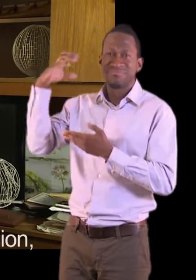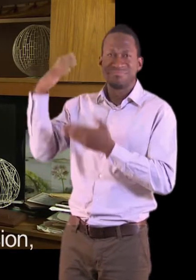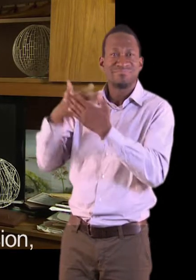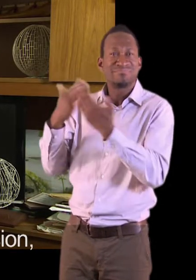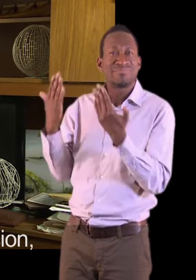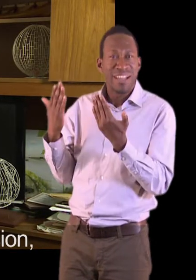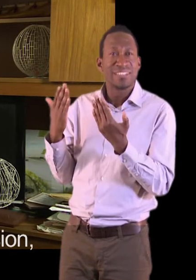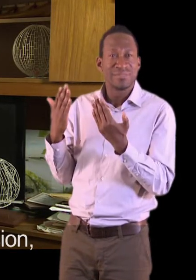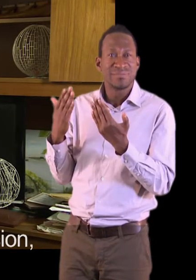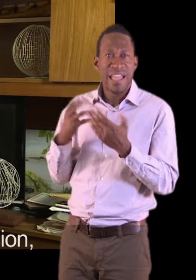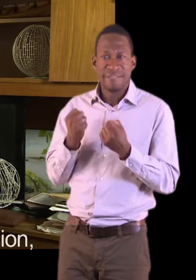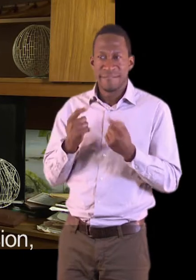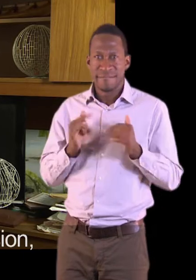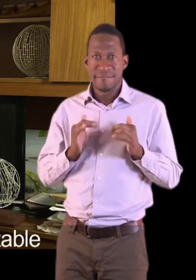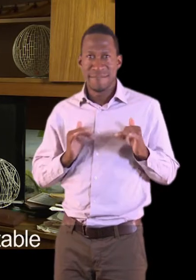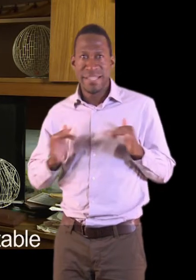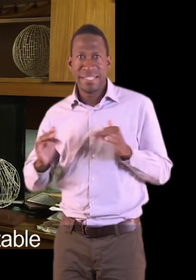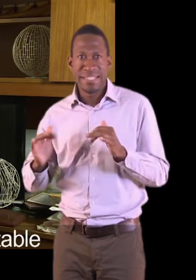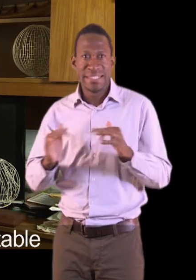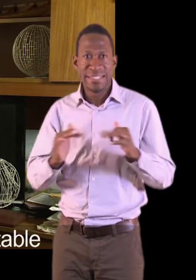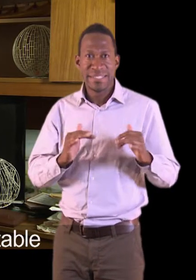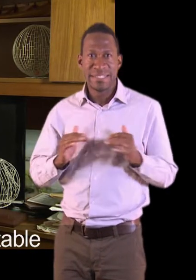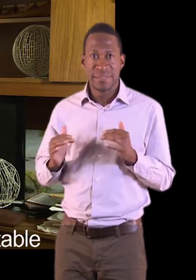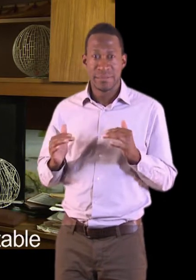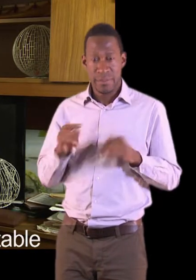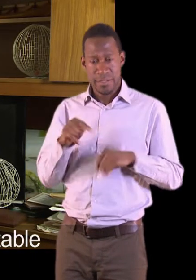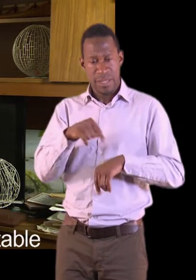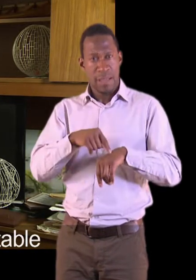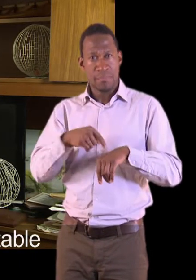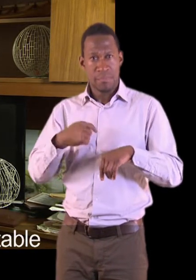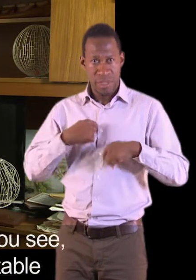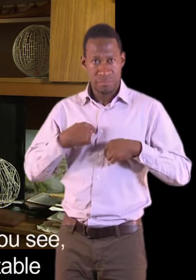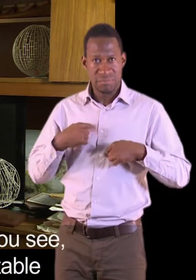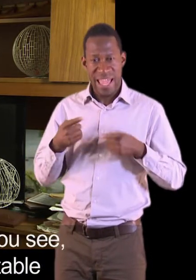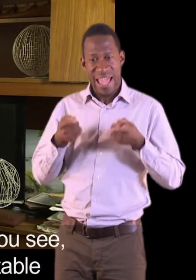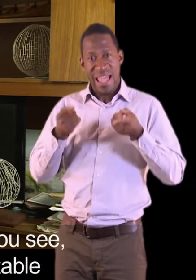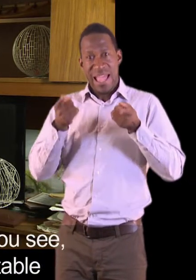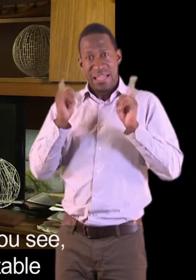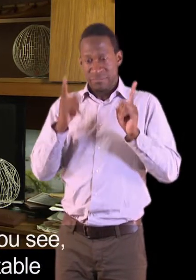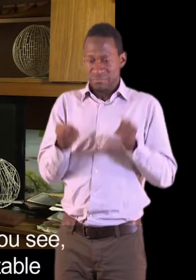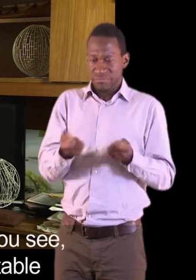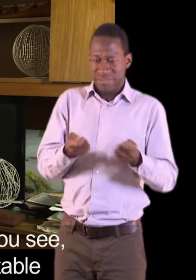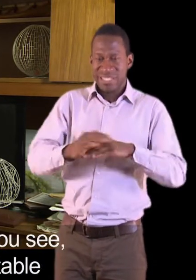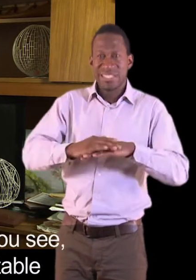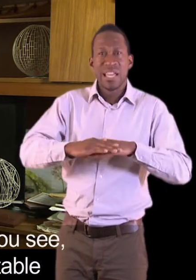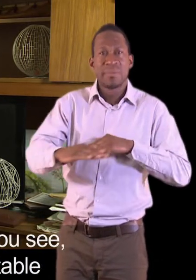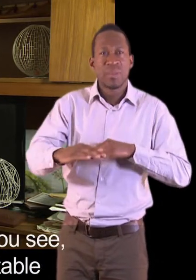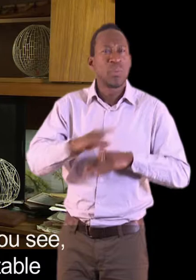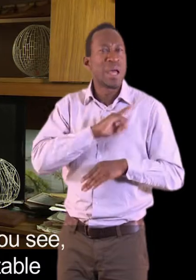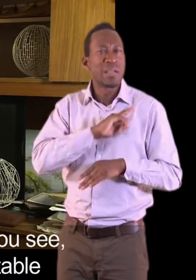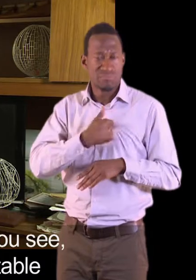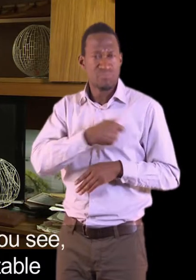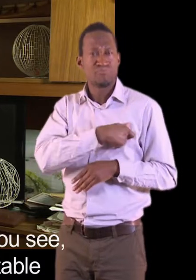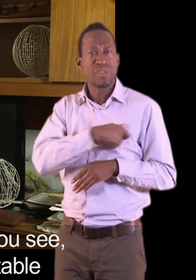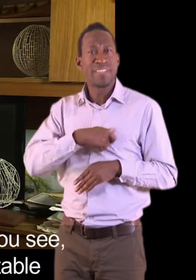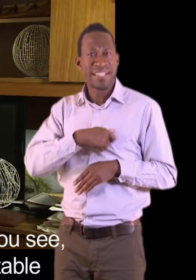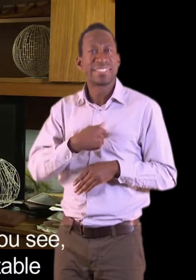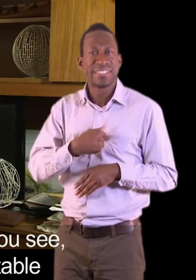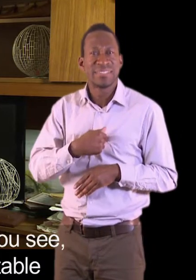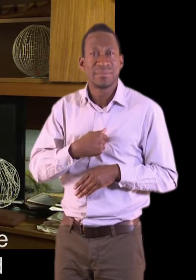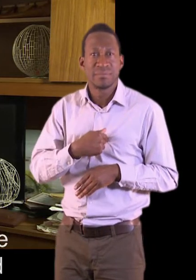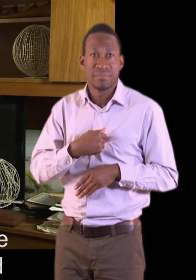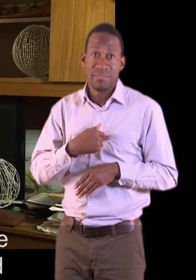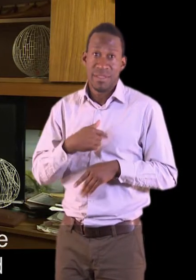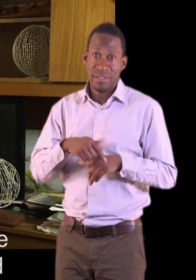And I could feel the tension because I was at the head of the table, because I was a prefect, you see. I was at the head of the